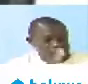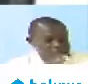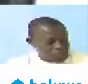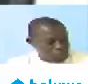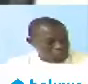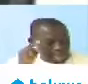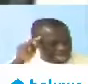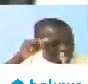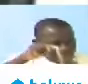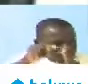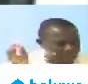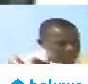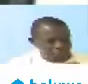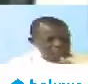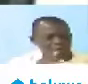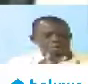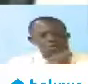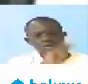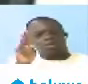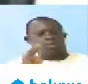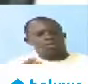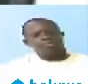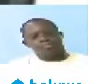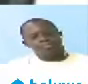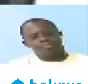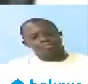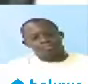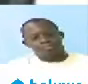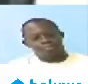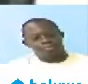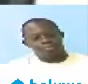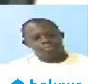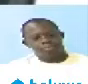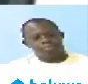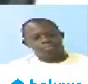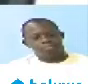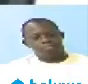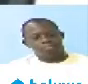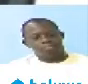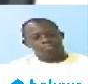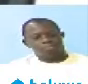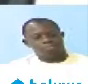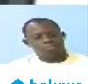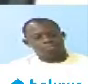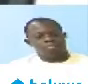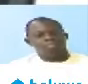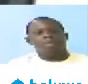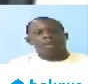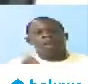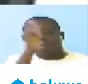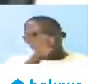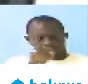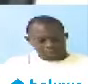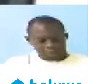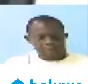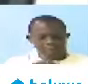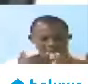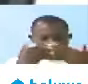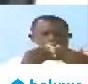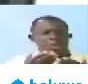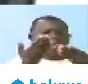motive or not. So I didn't know come sign you could have called come sign Africa corner than a rebel called sign thing. Because he told us that